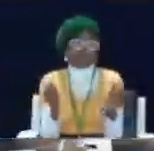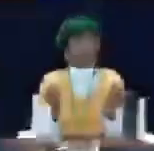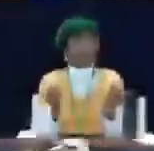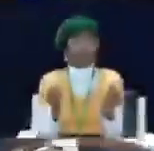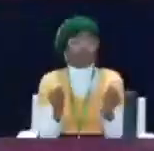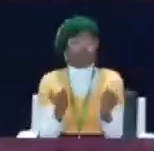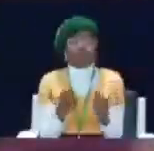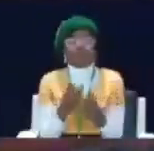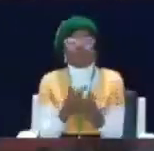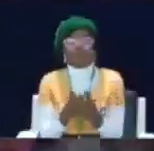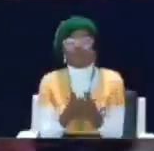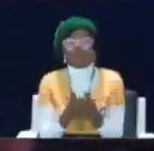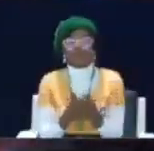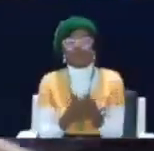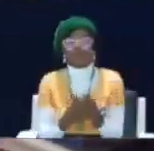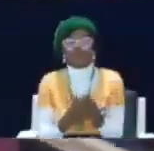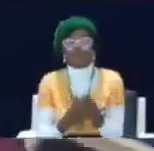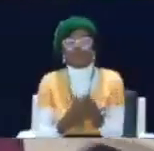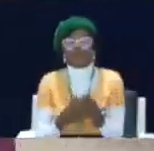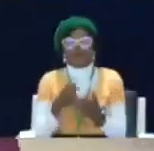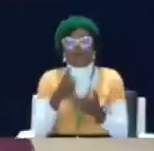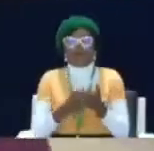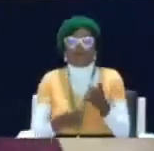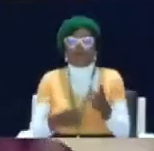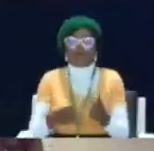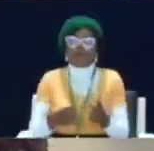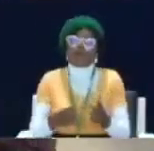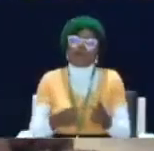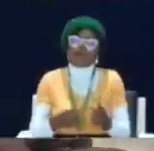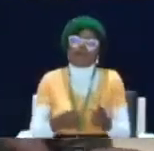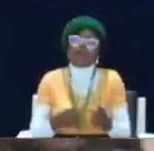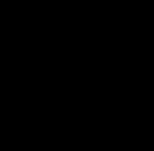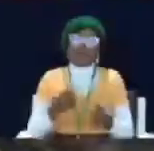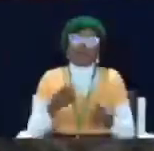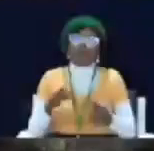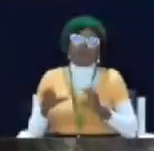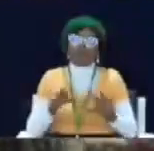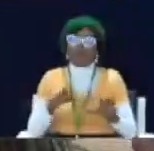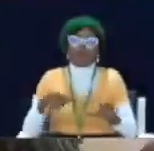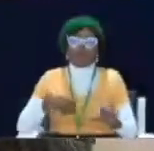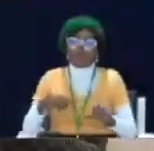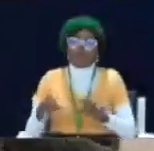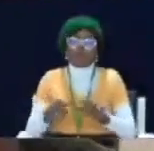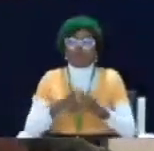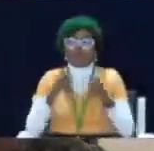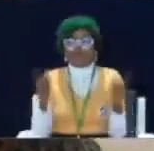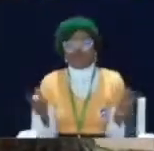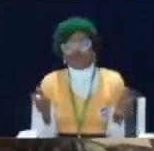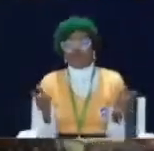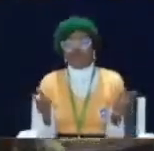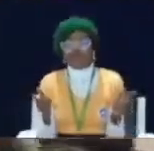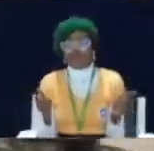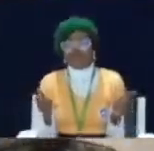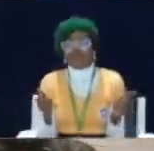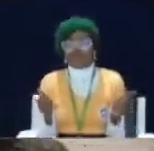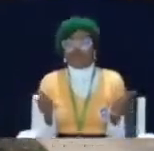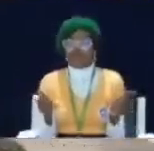But what exactly do we enlarge?